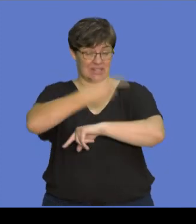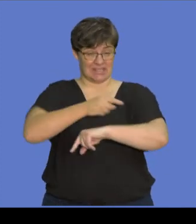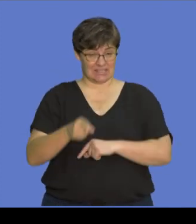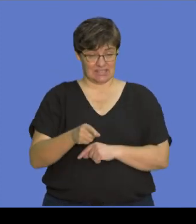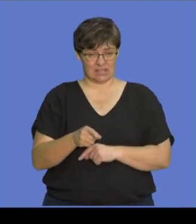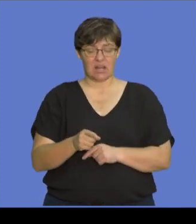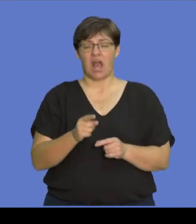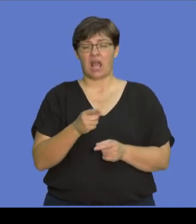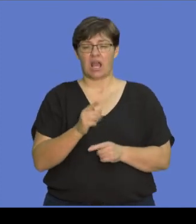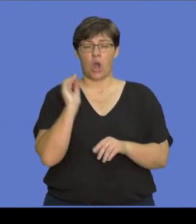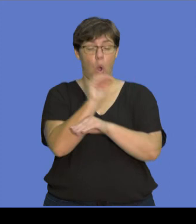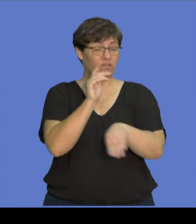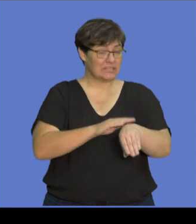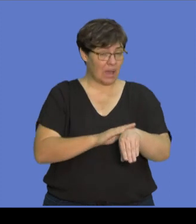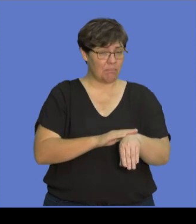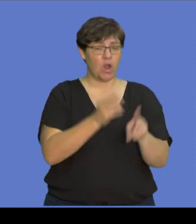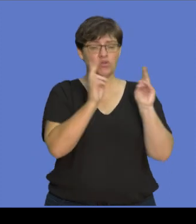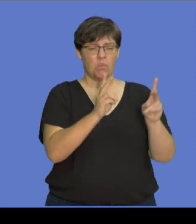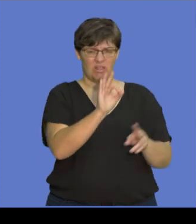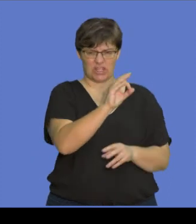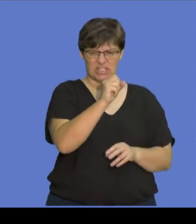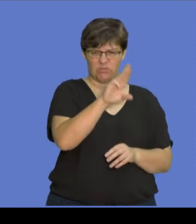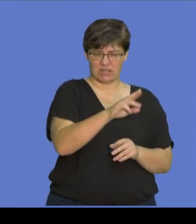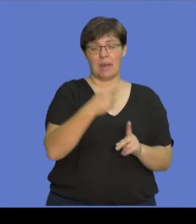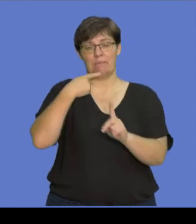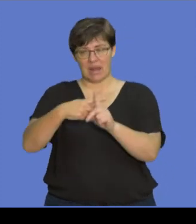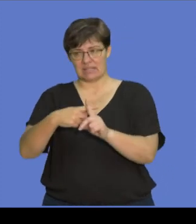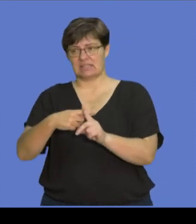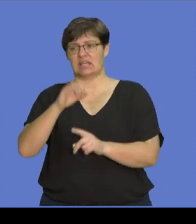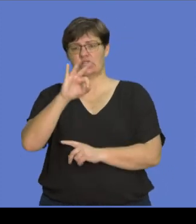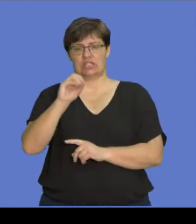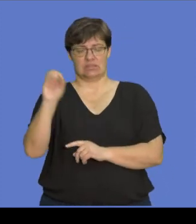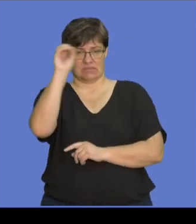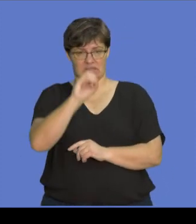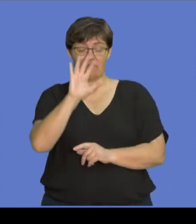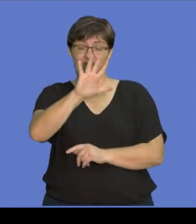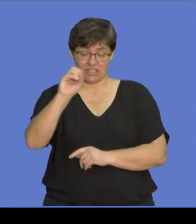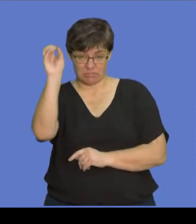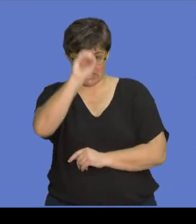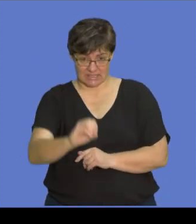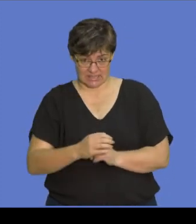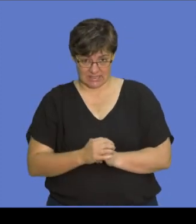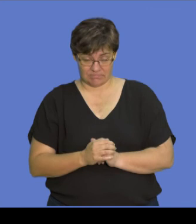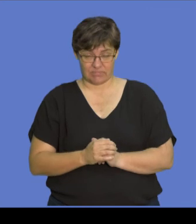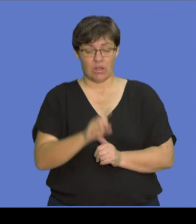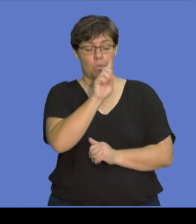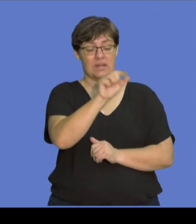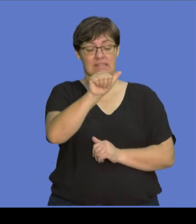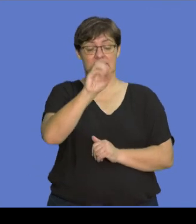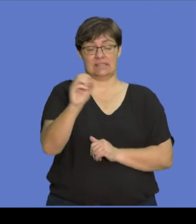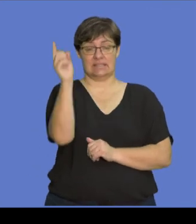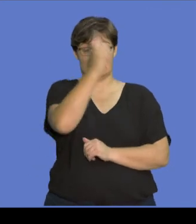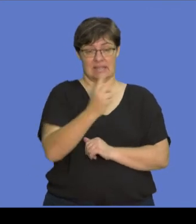is paid at a normal rate of plus 50%. So let's do this here. We've got the 160